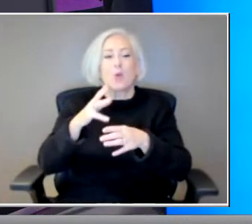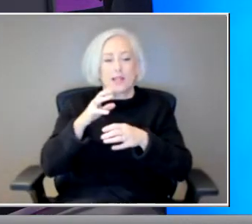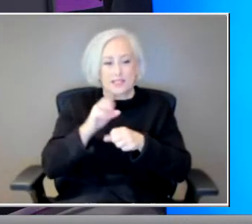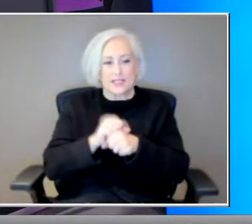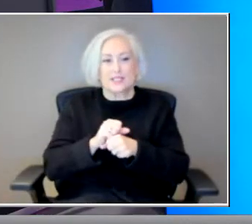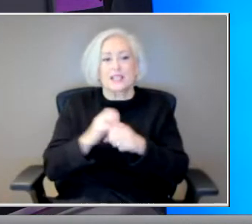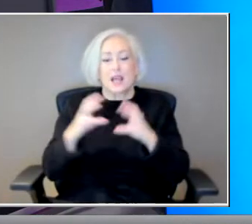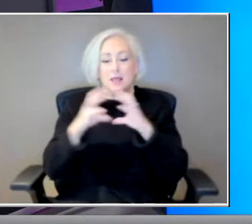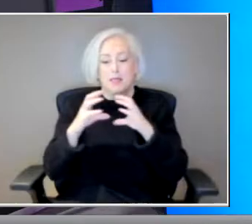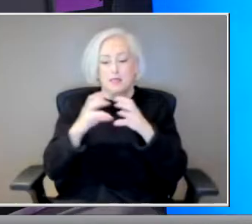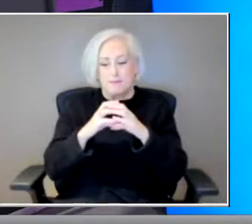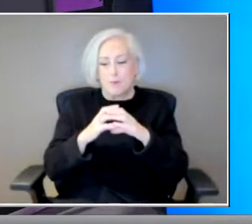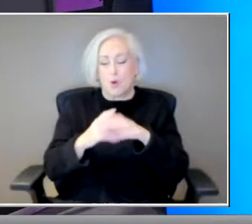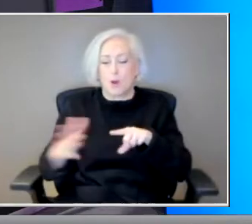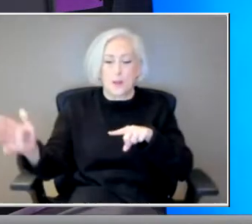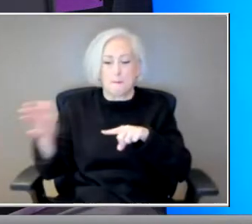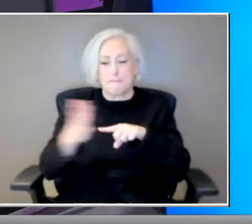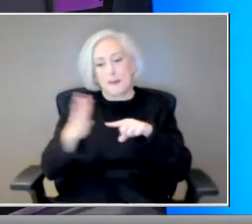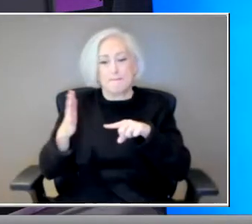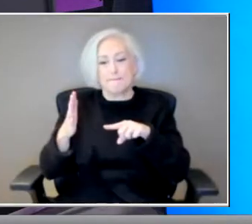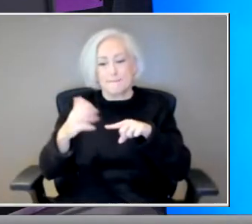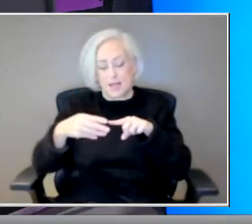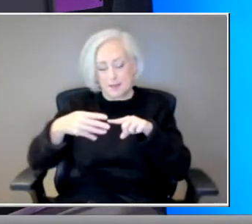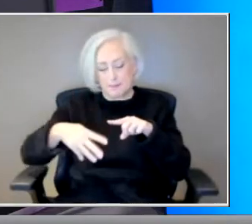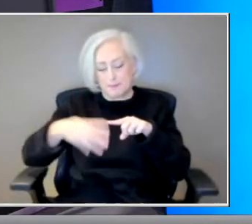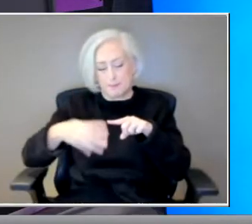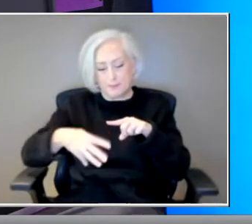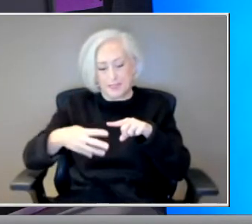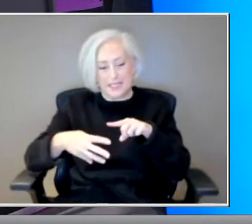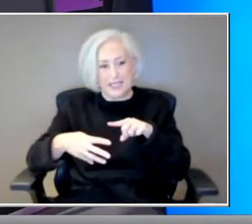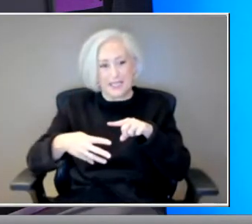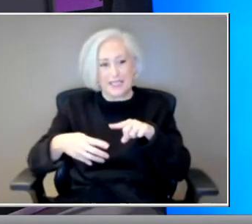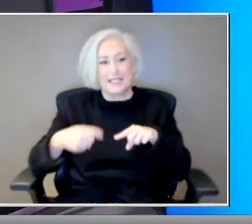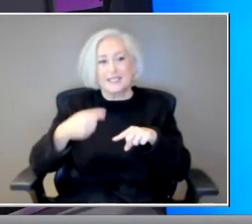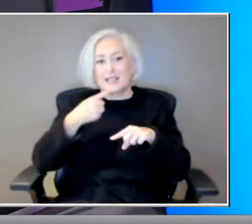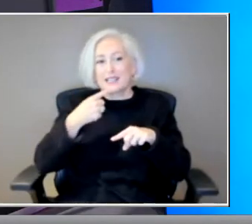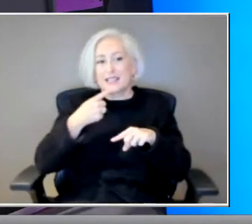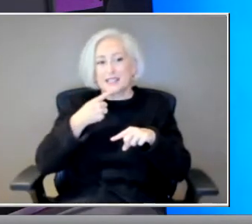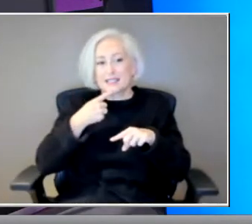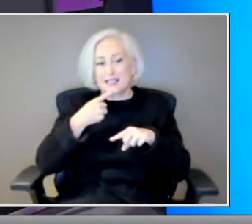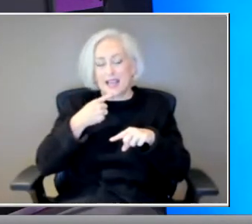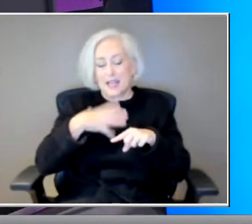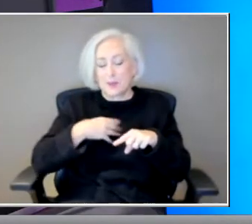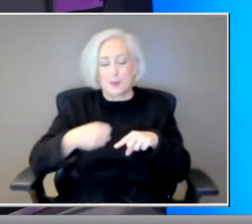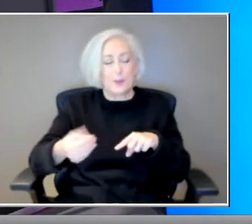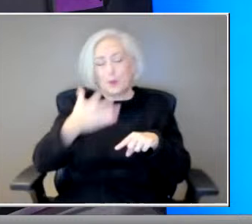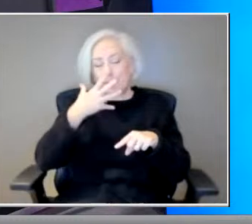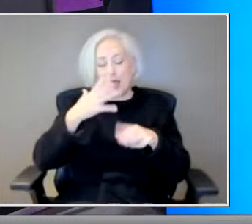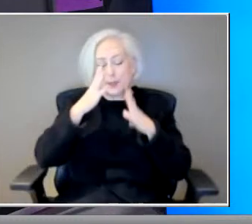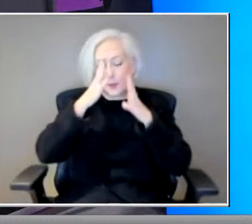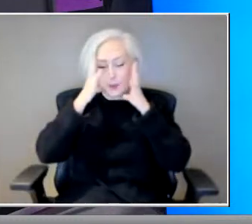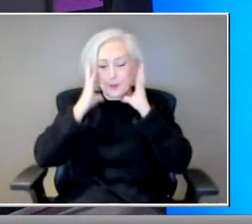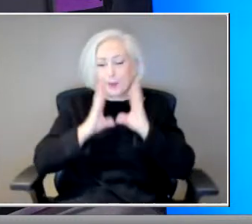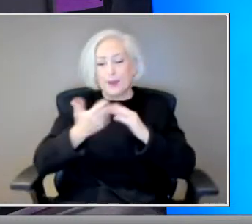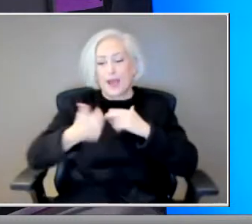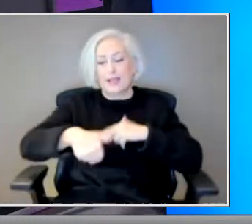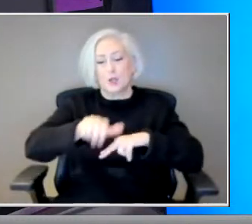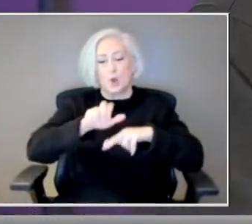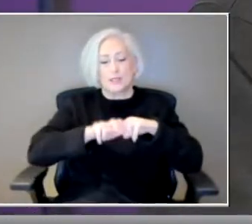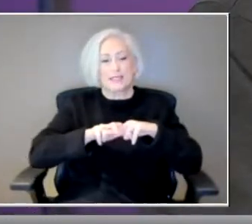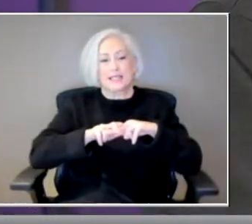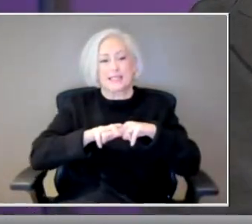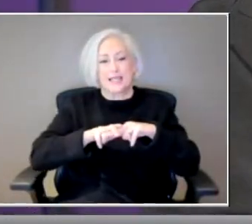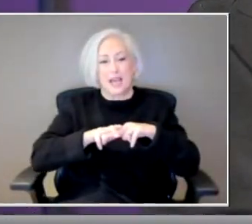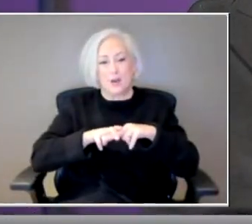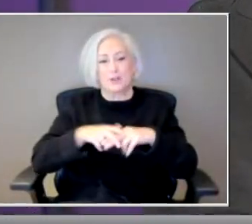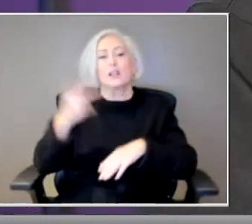bleeding. I about passed. They say I turned as white as a ghost on that field. They said I had to go sit down on the bench. And then 2 days